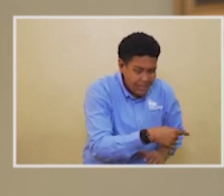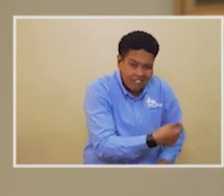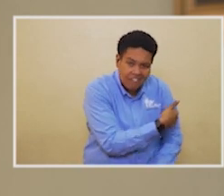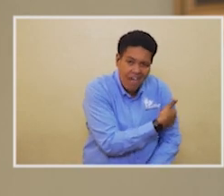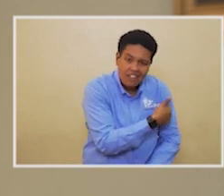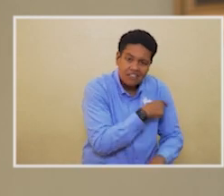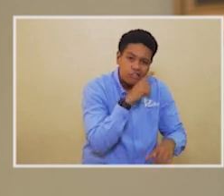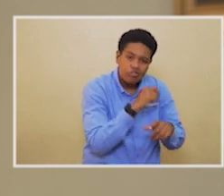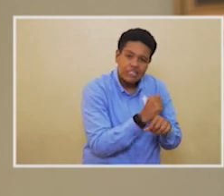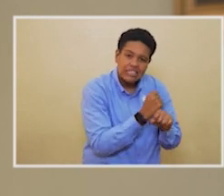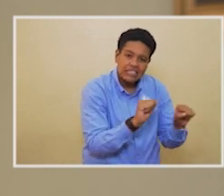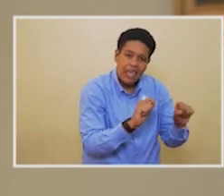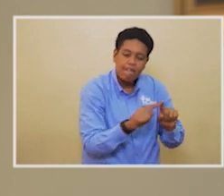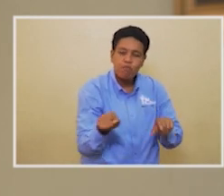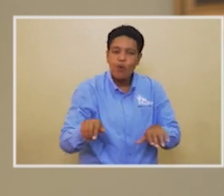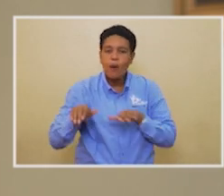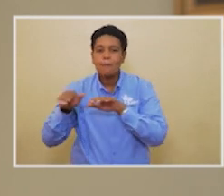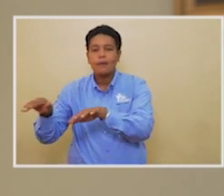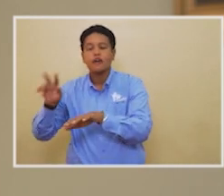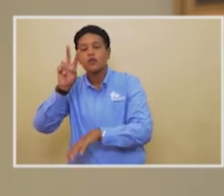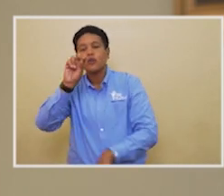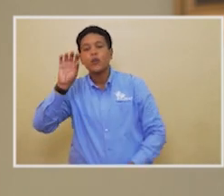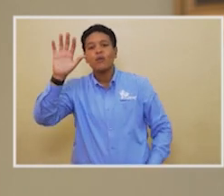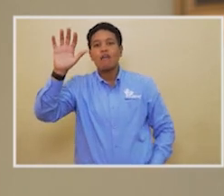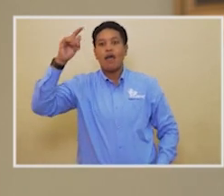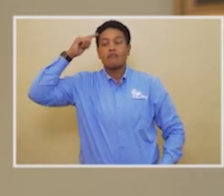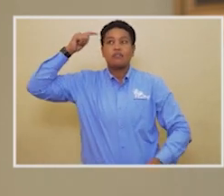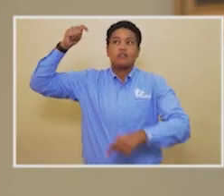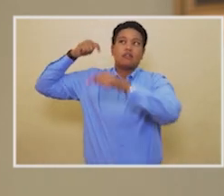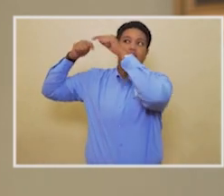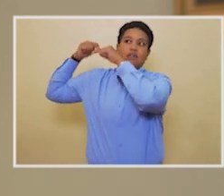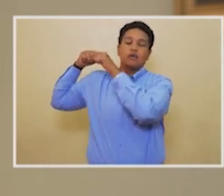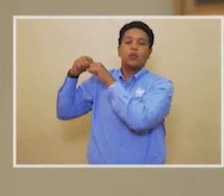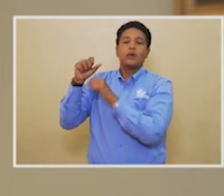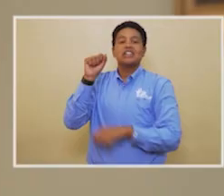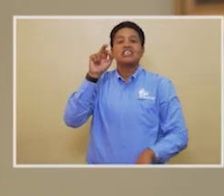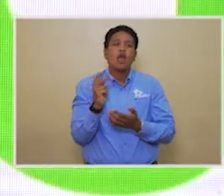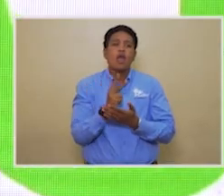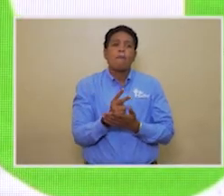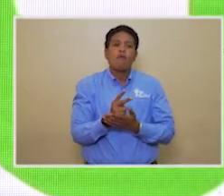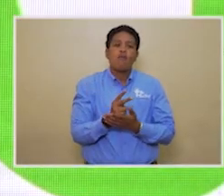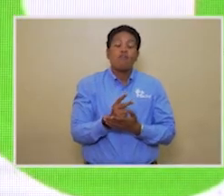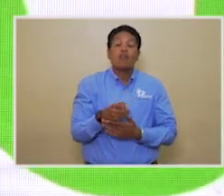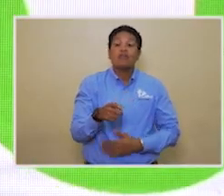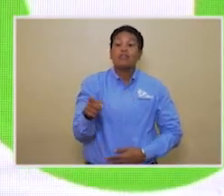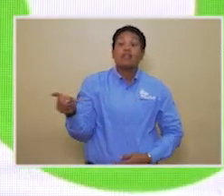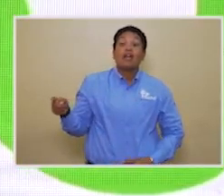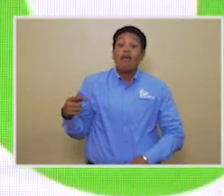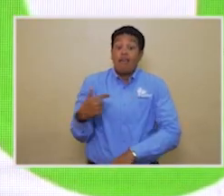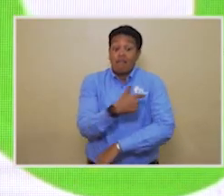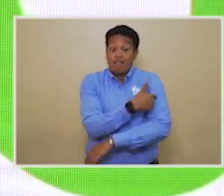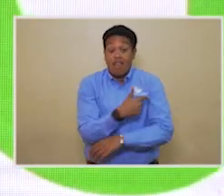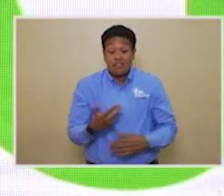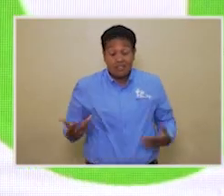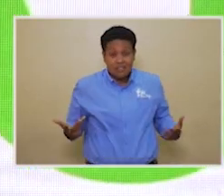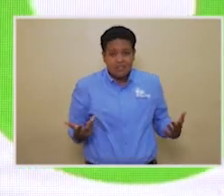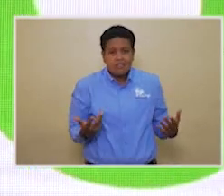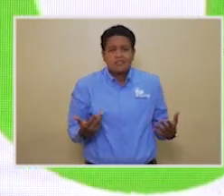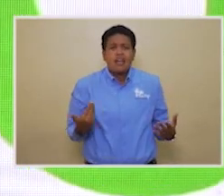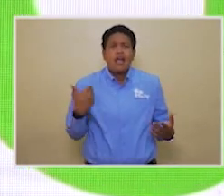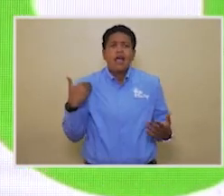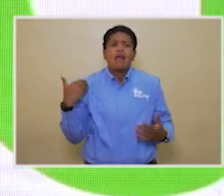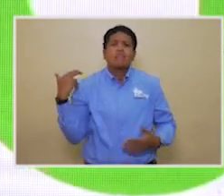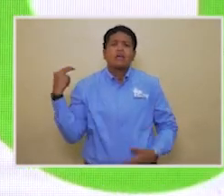but also went back to 2005 with the SARS outbreak. These vaccines have a